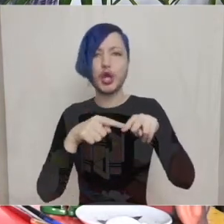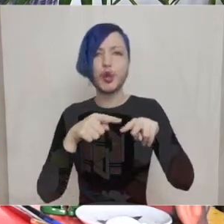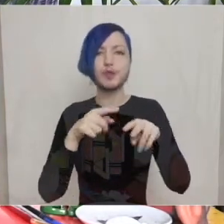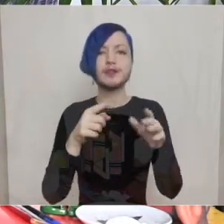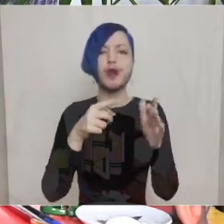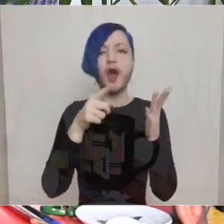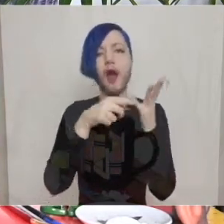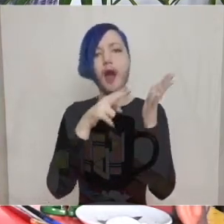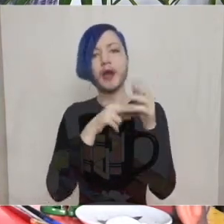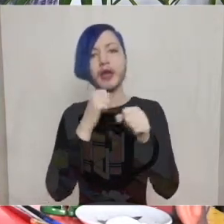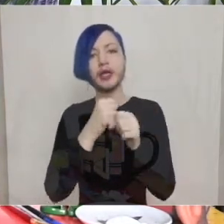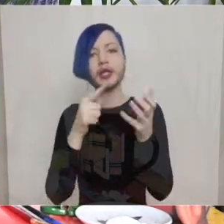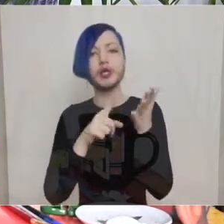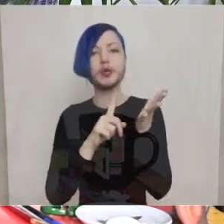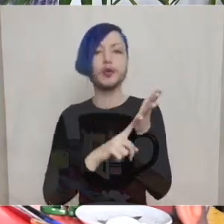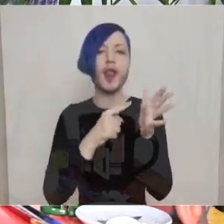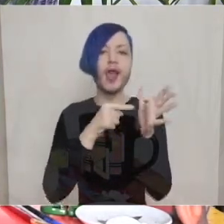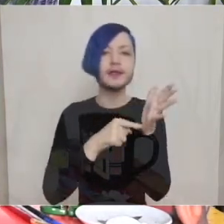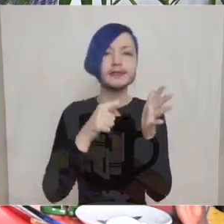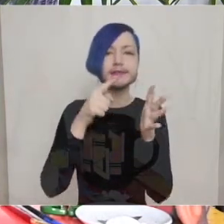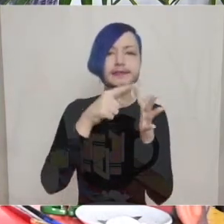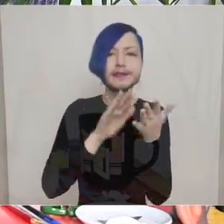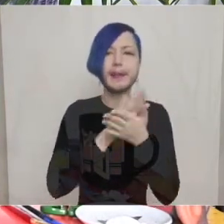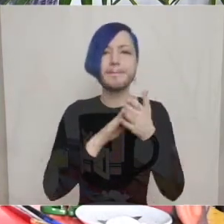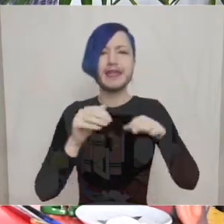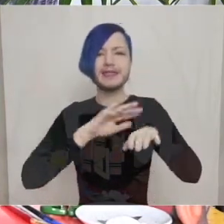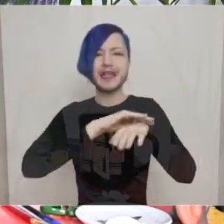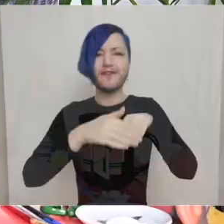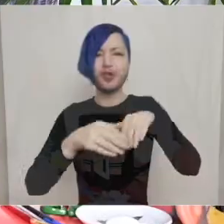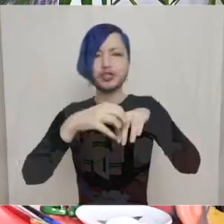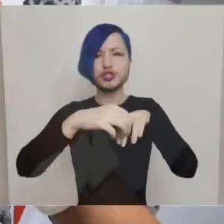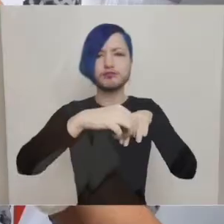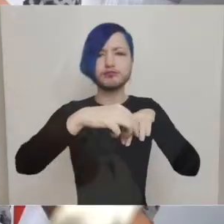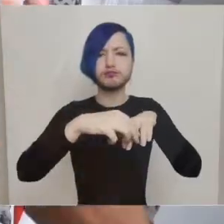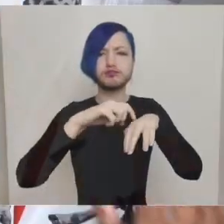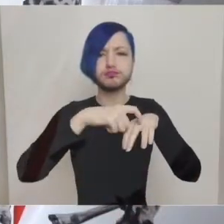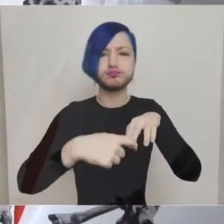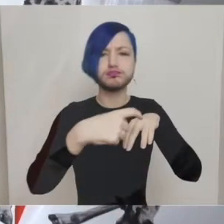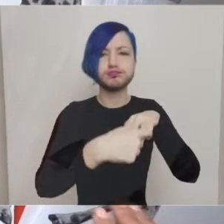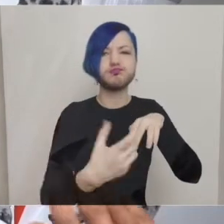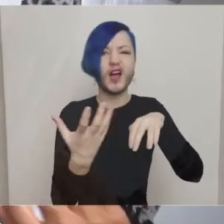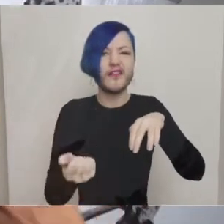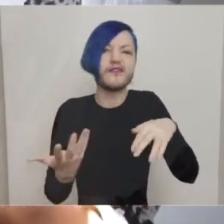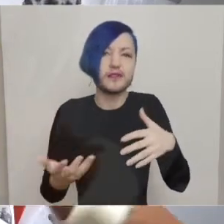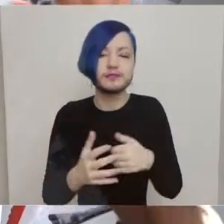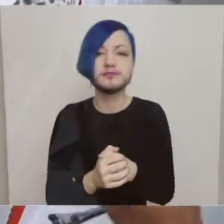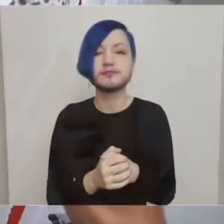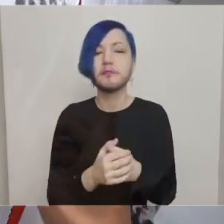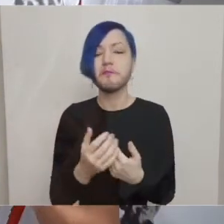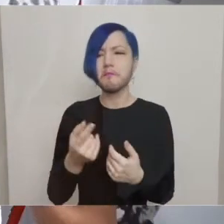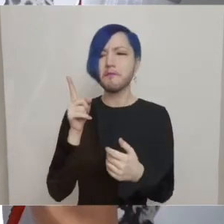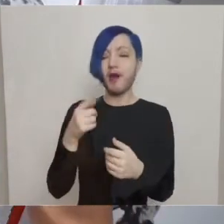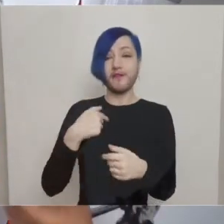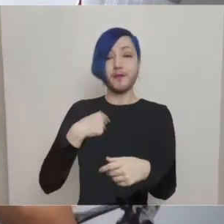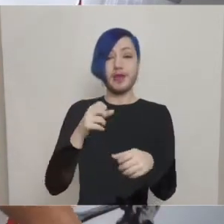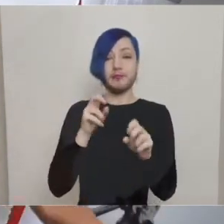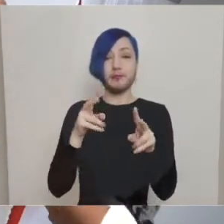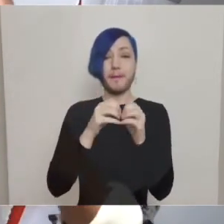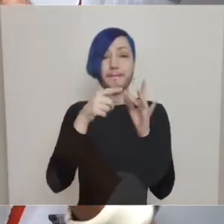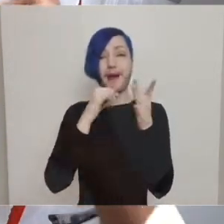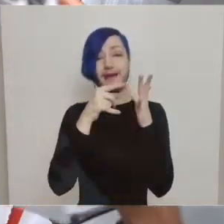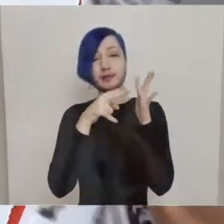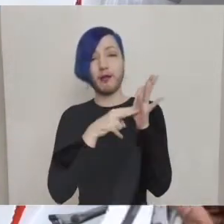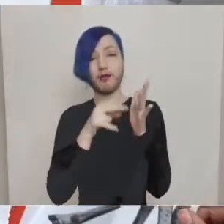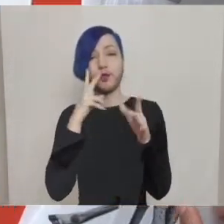just have hooves with a split. But basically, this bison looks like a mountain range to me,